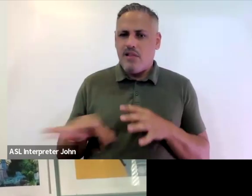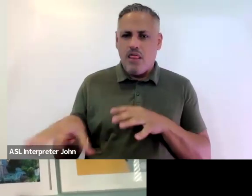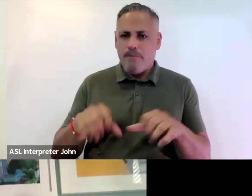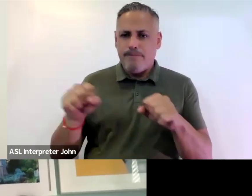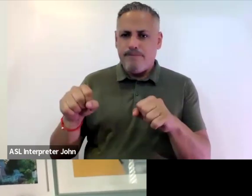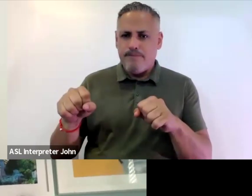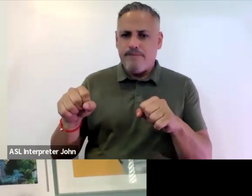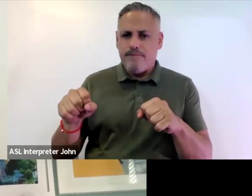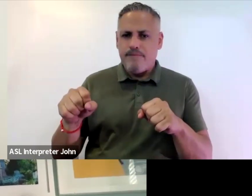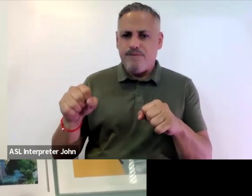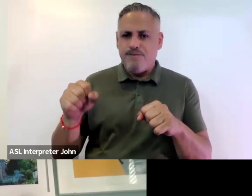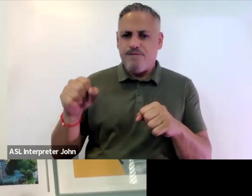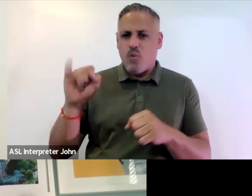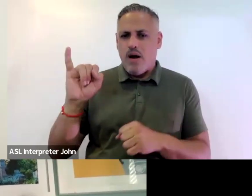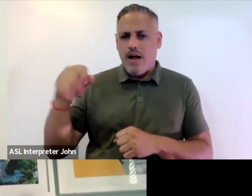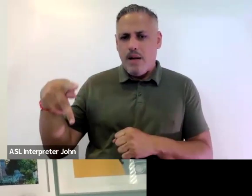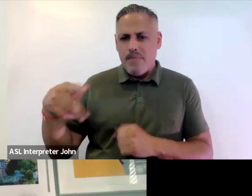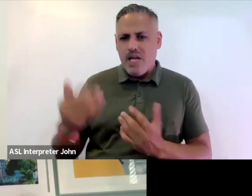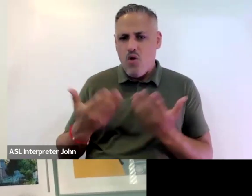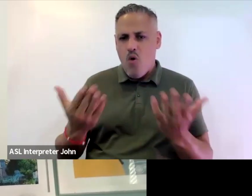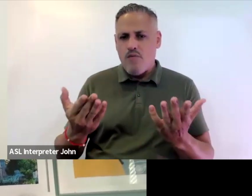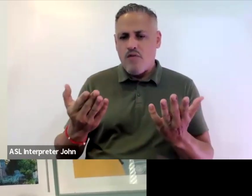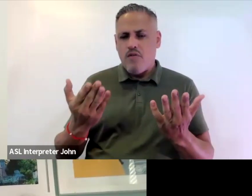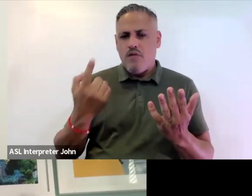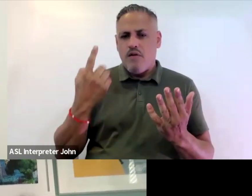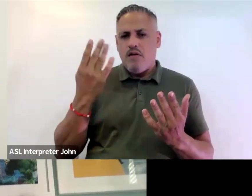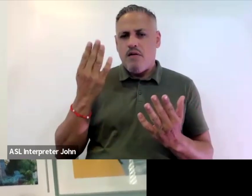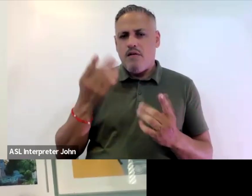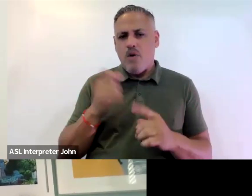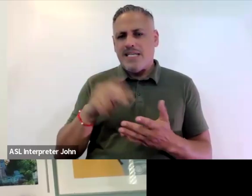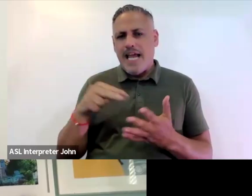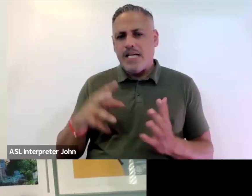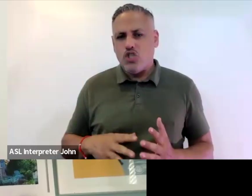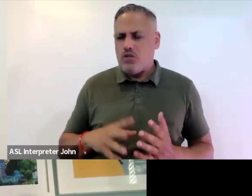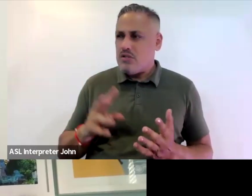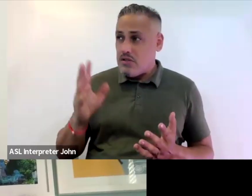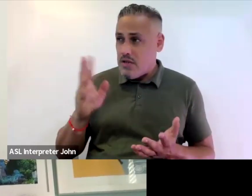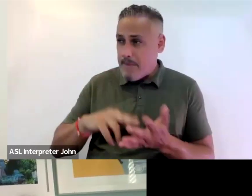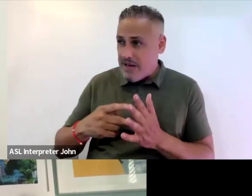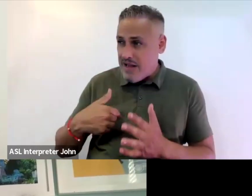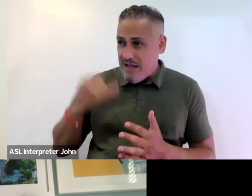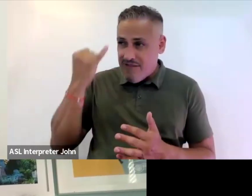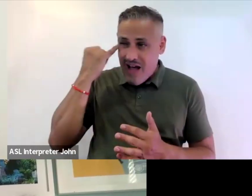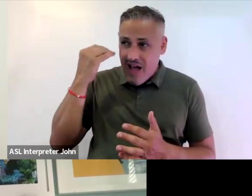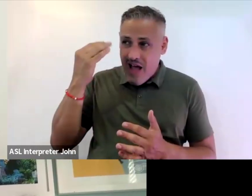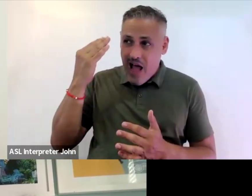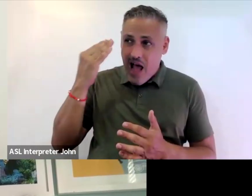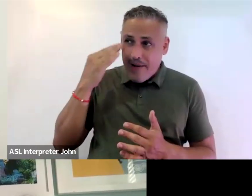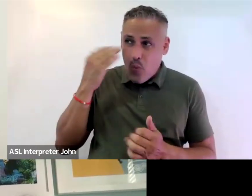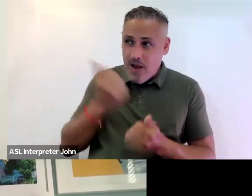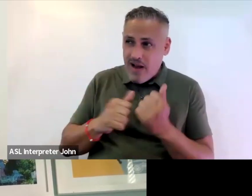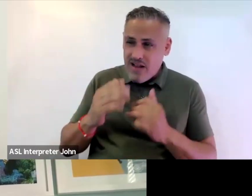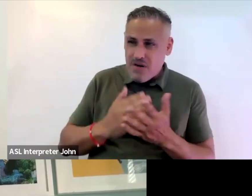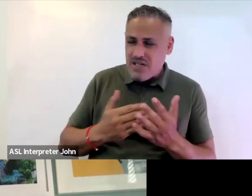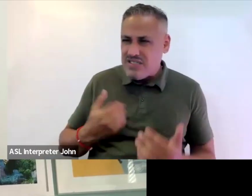of intellectual property offered by a dancer. So when you say, do I know any avenues, that's the part that I'm